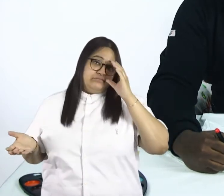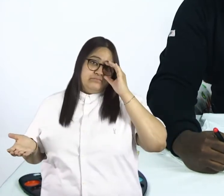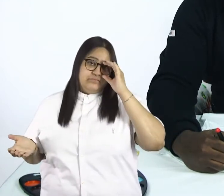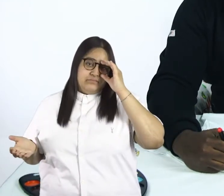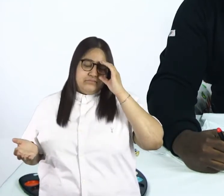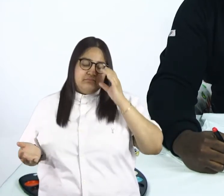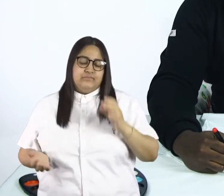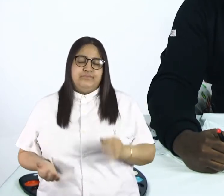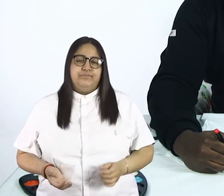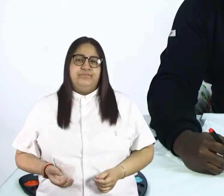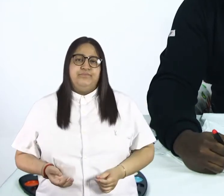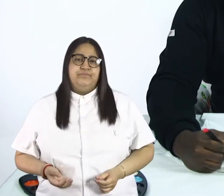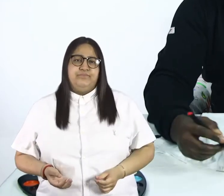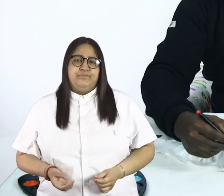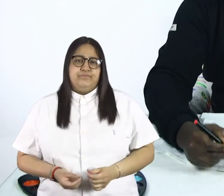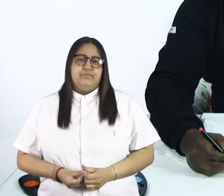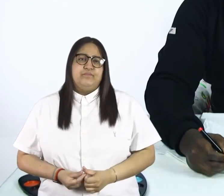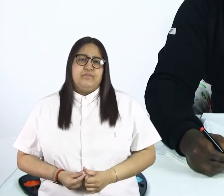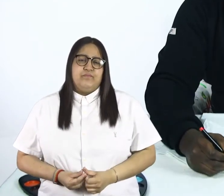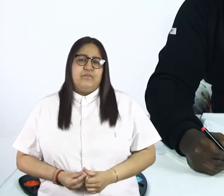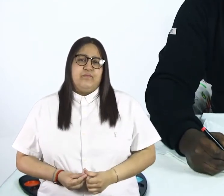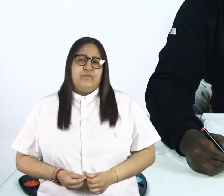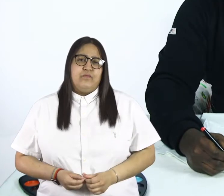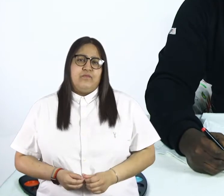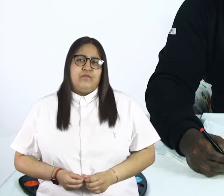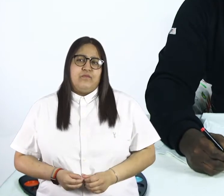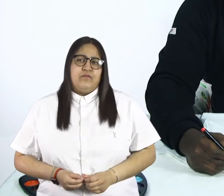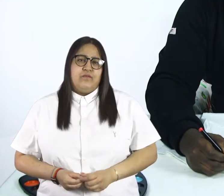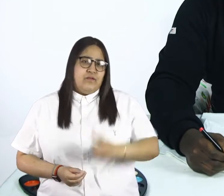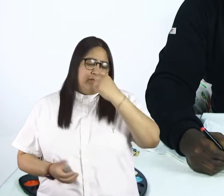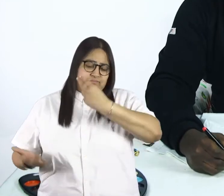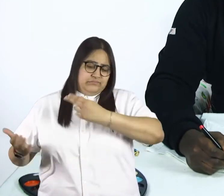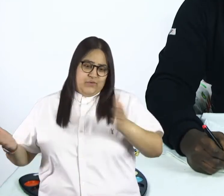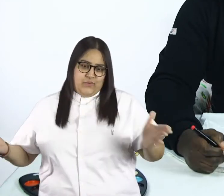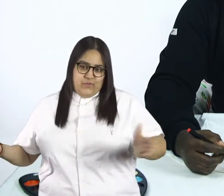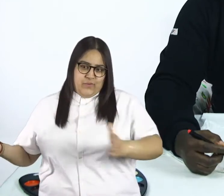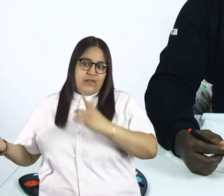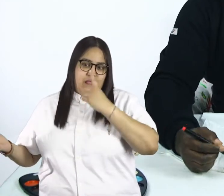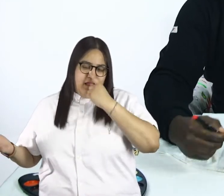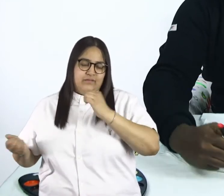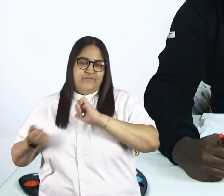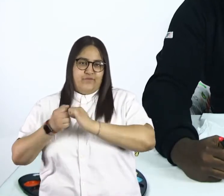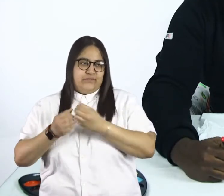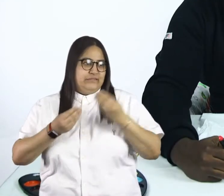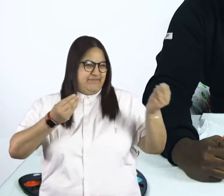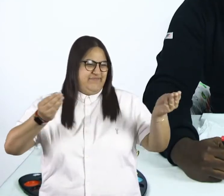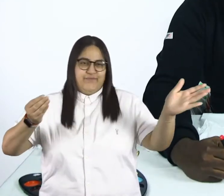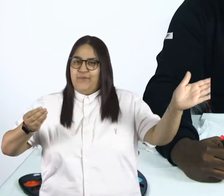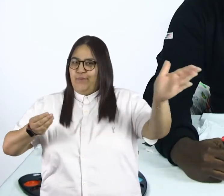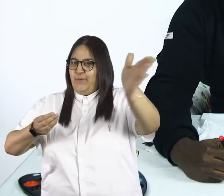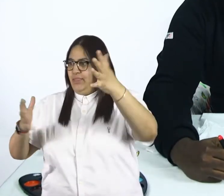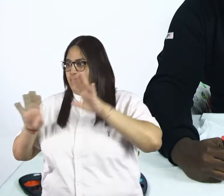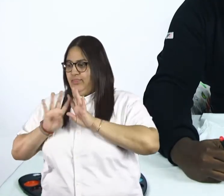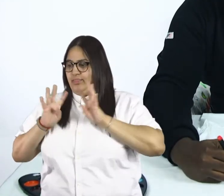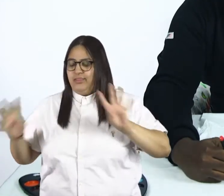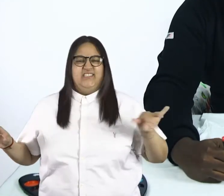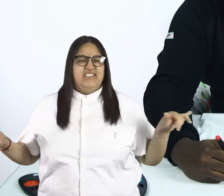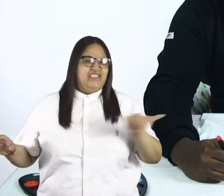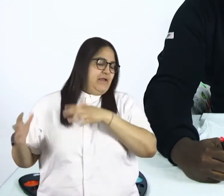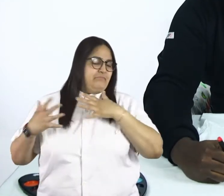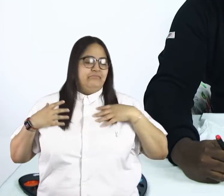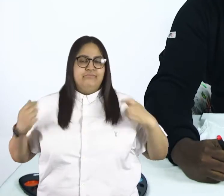and events and all your friends, you and all your friends are all like wearing the same thing. I know some people don't like that, but it's just so